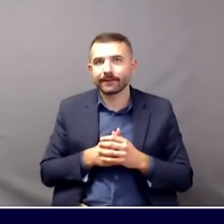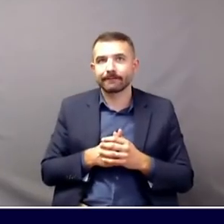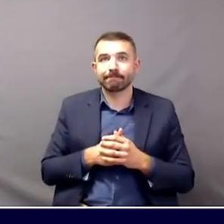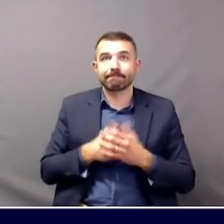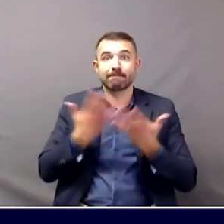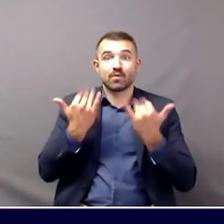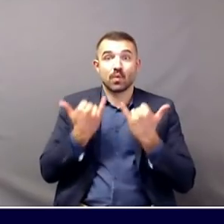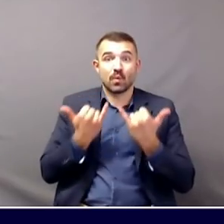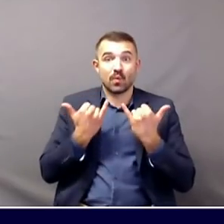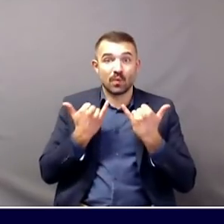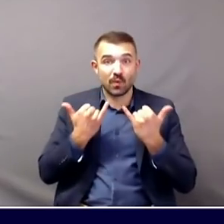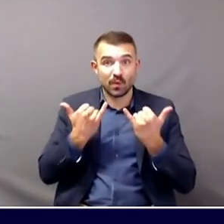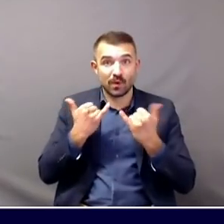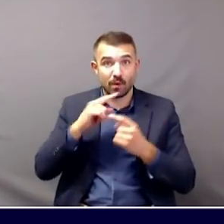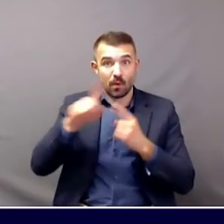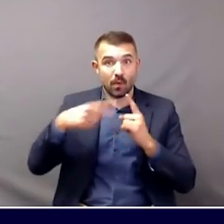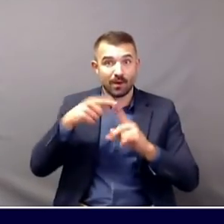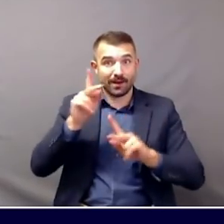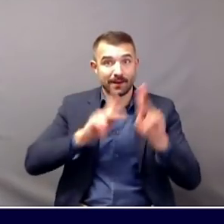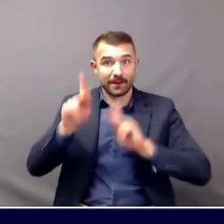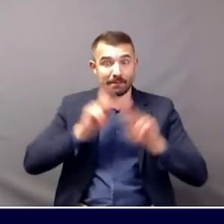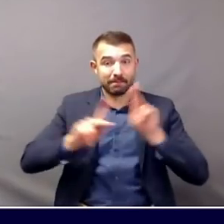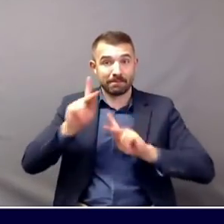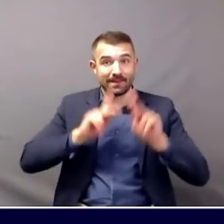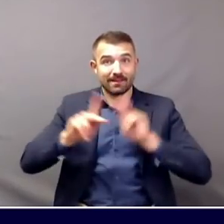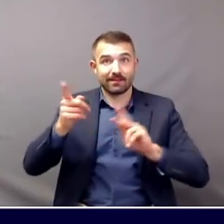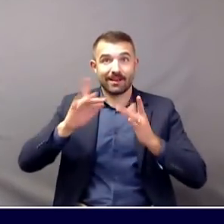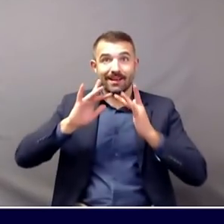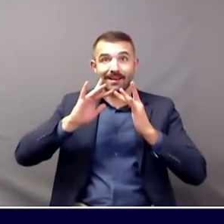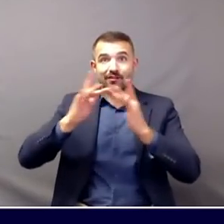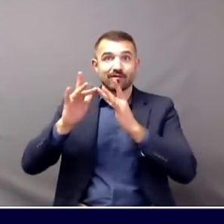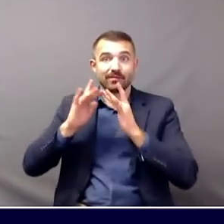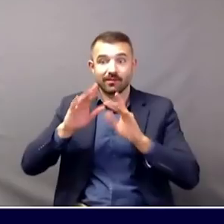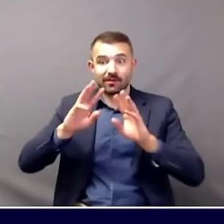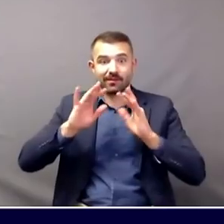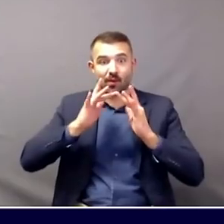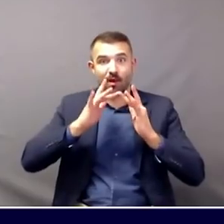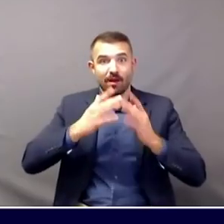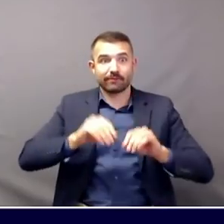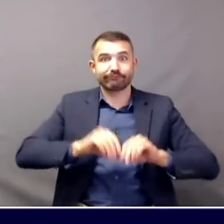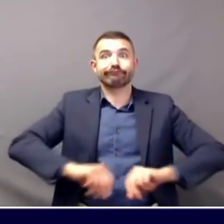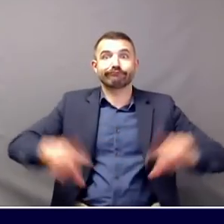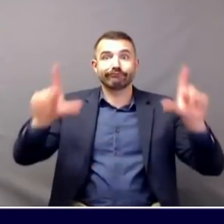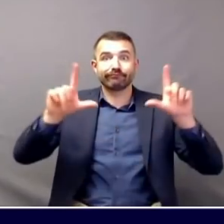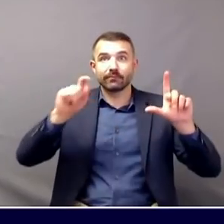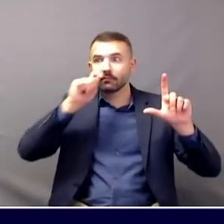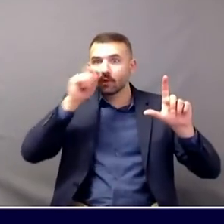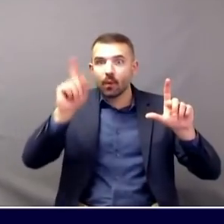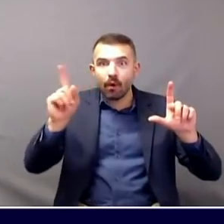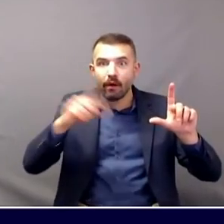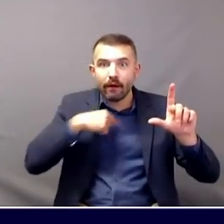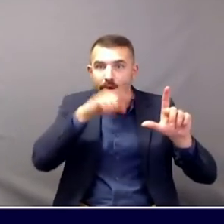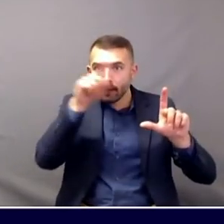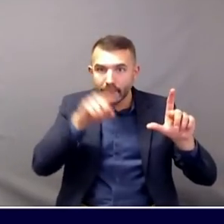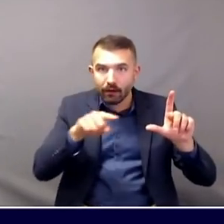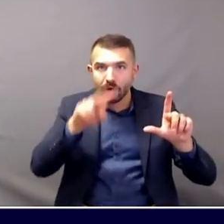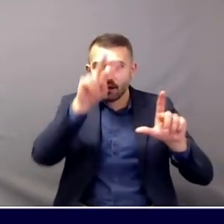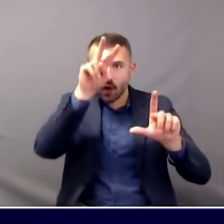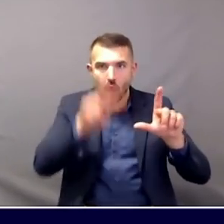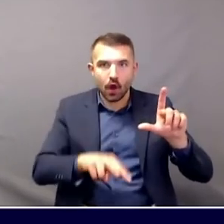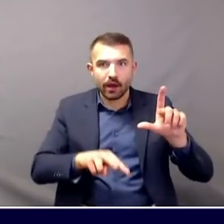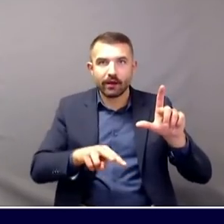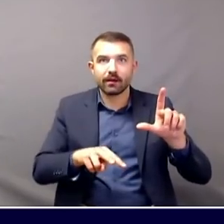sites, are the ones that are listed as swab and send sites the only ones that are using the CDC lab